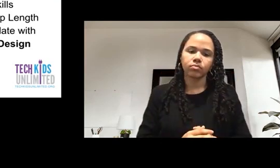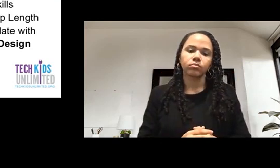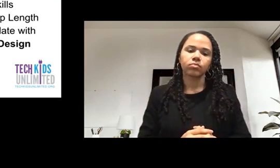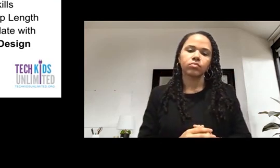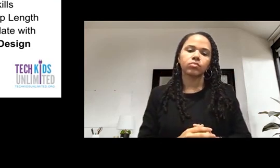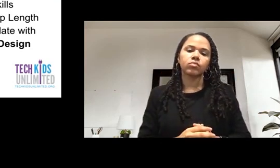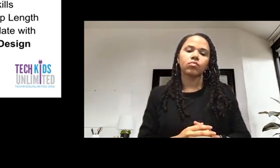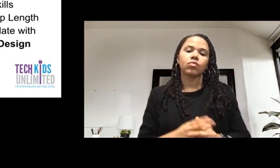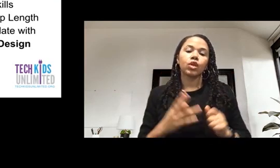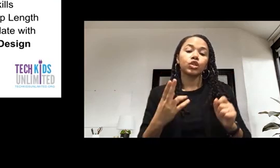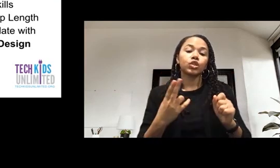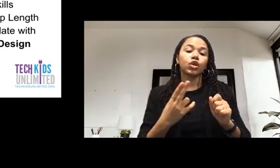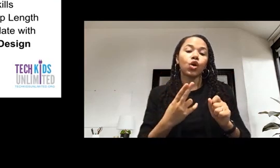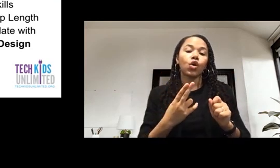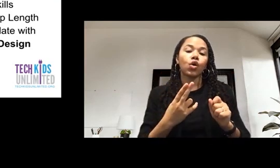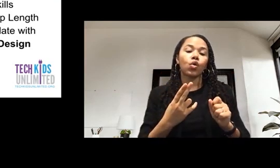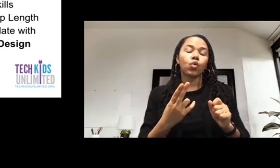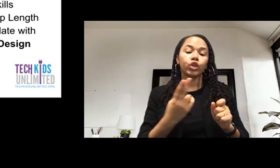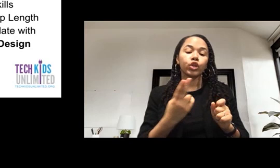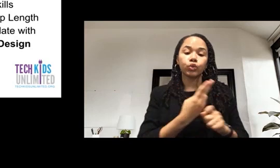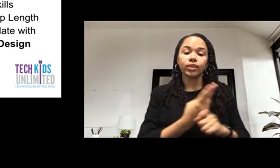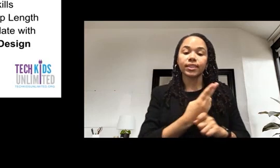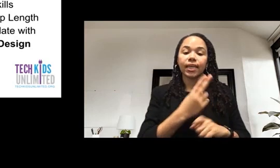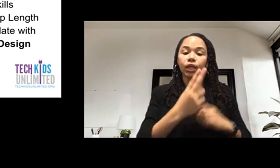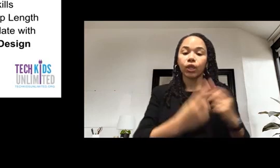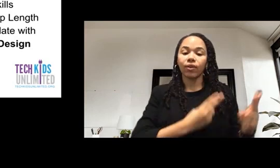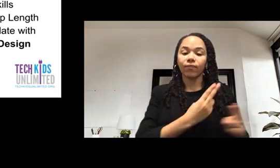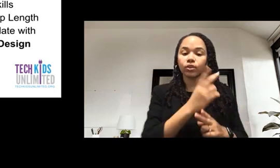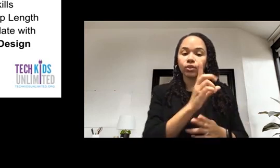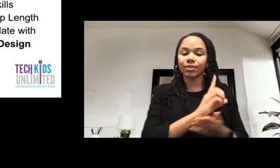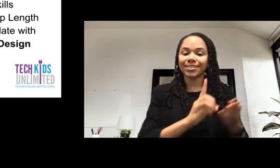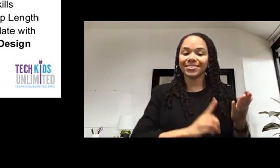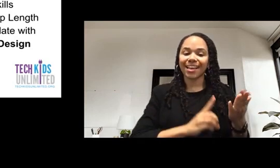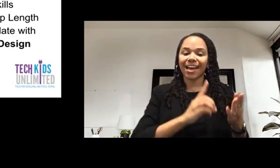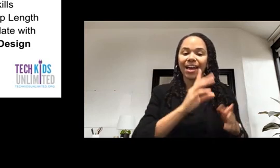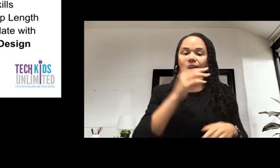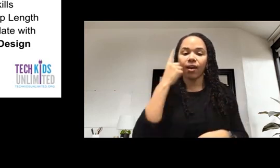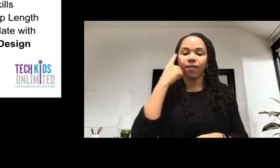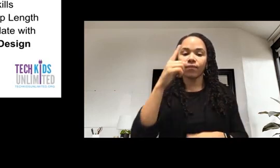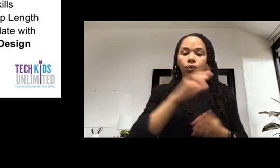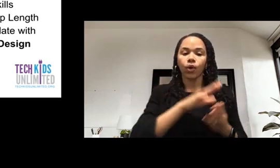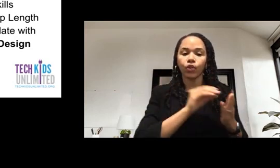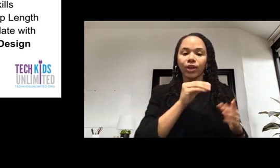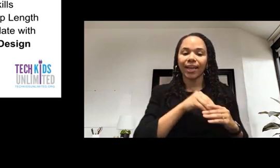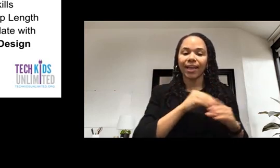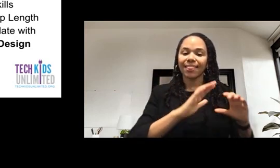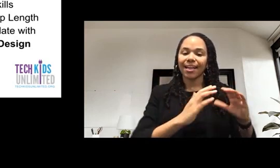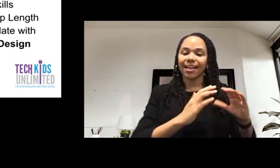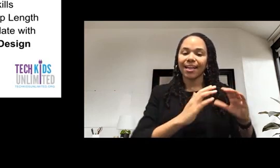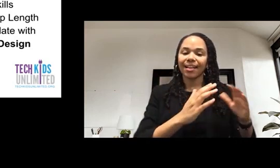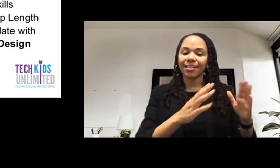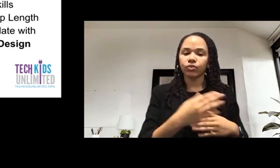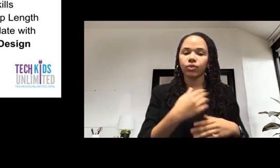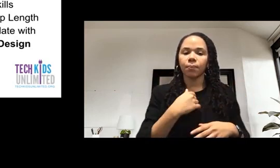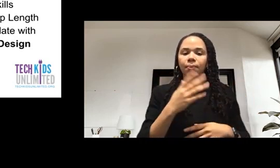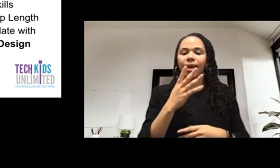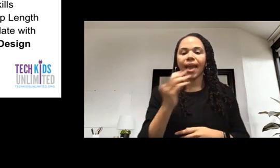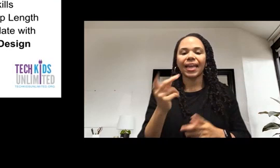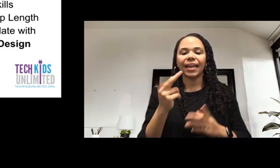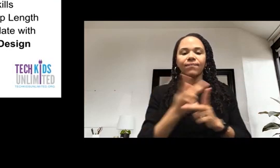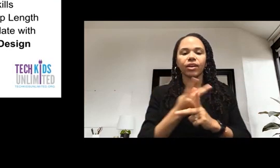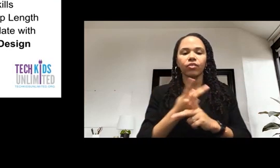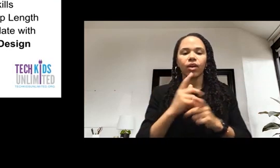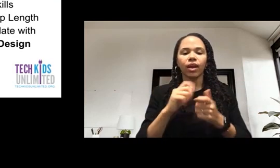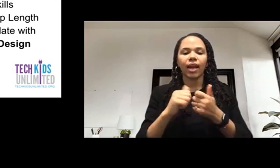for learning in the classroom in out-of-school times programs, but to evaluate how that program is working in context and